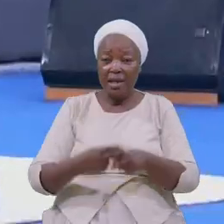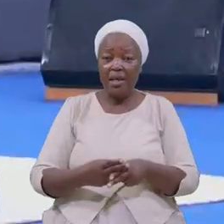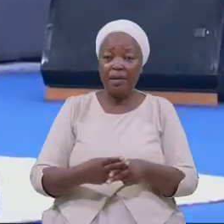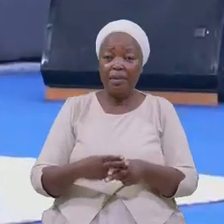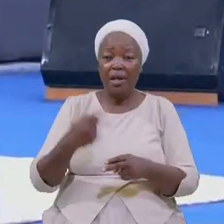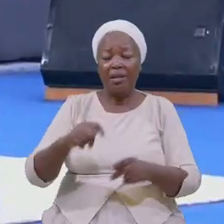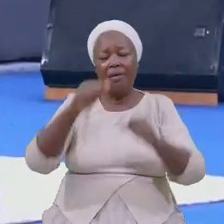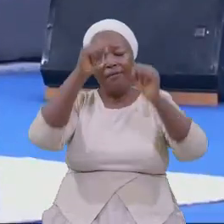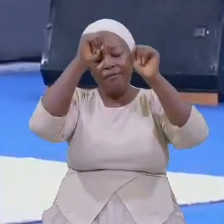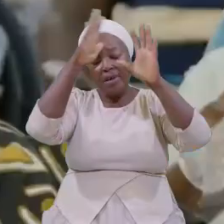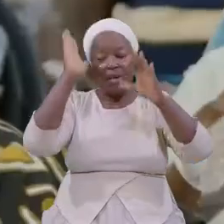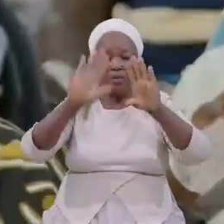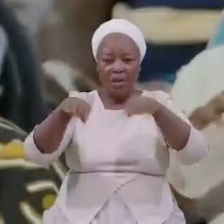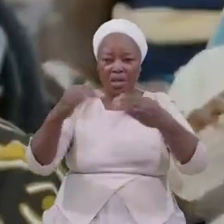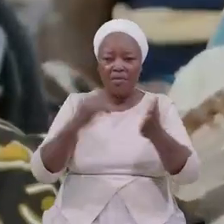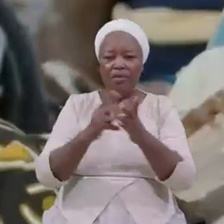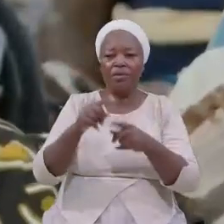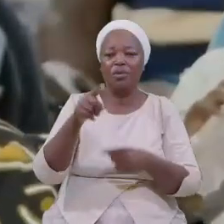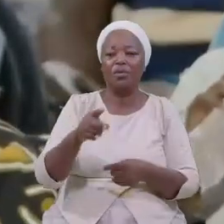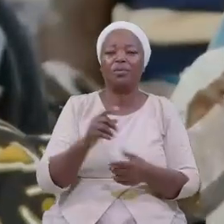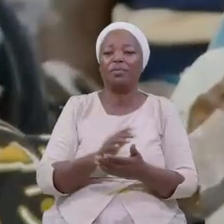Father will give it to you.